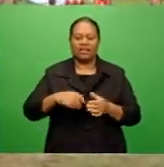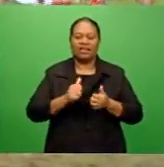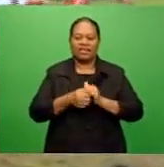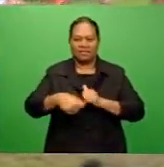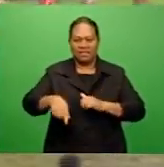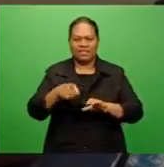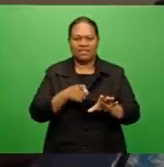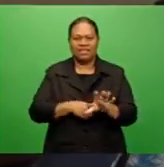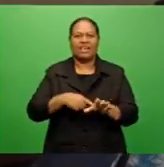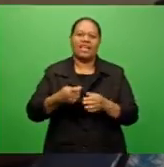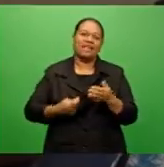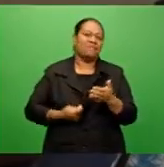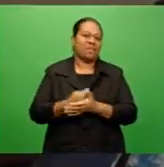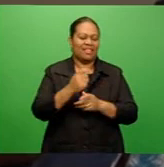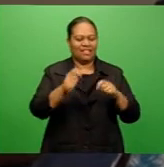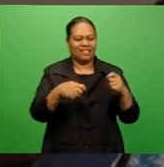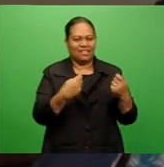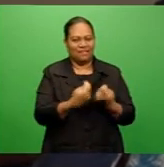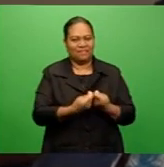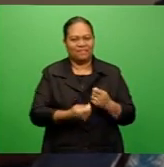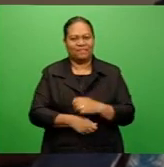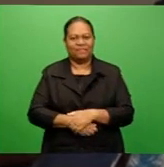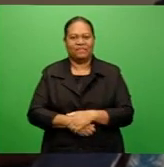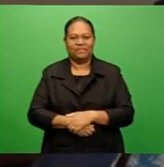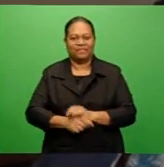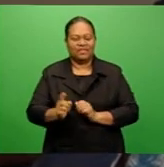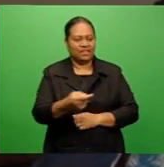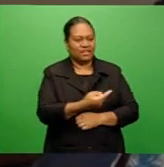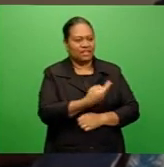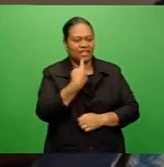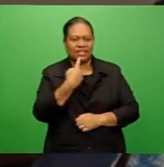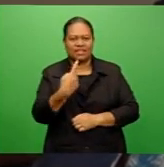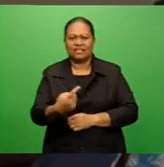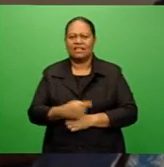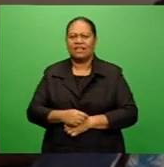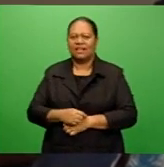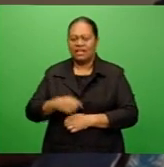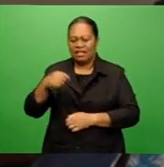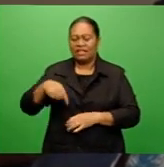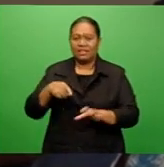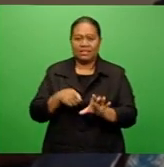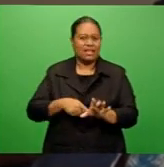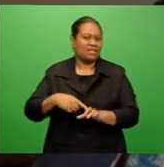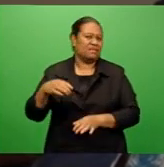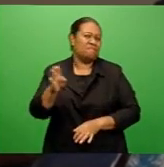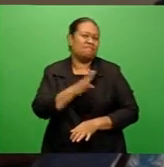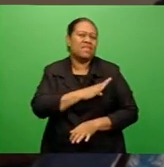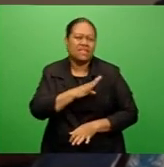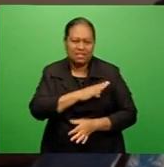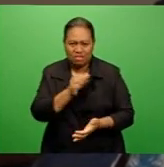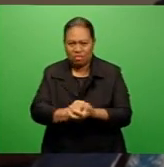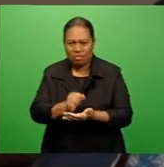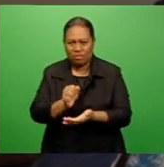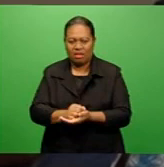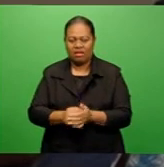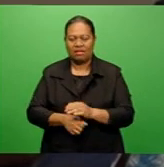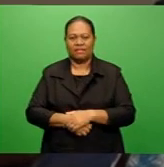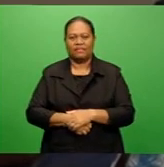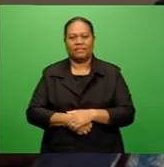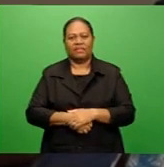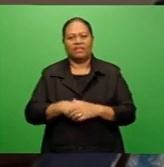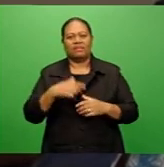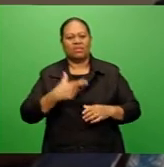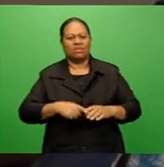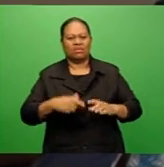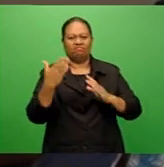teams. Likewise, 2020 will be a very, very busy year. Should the borders open, we've